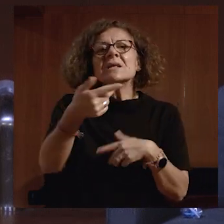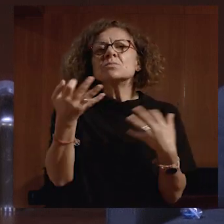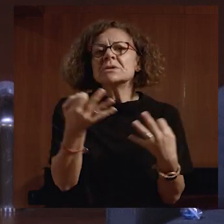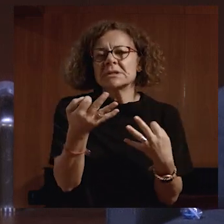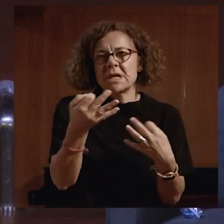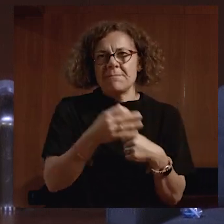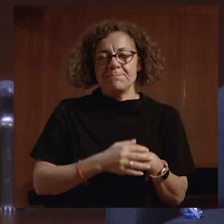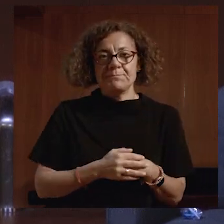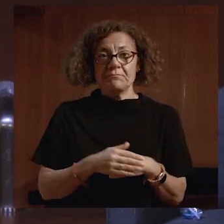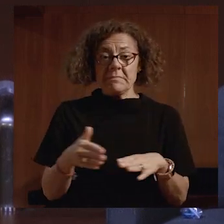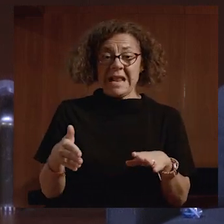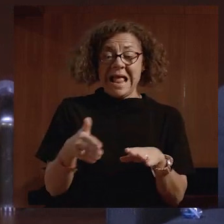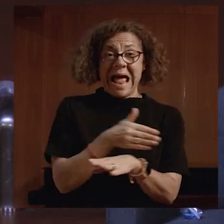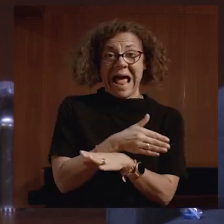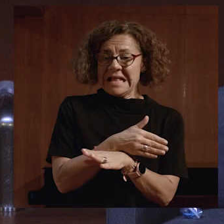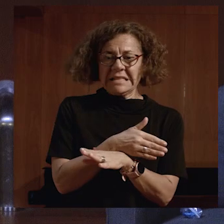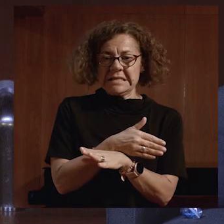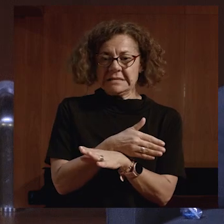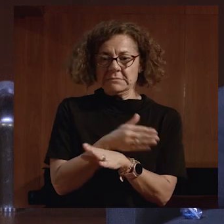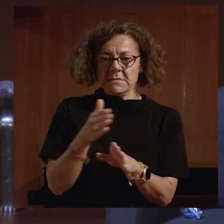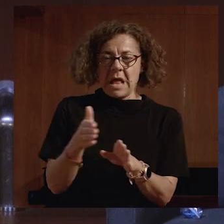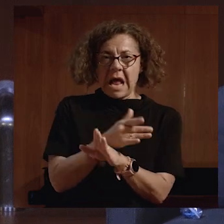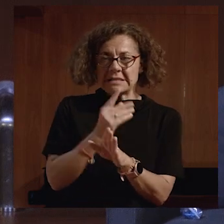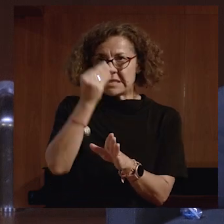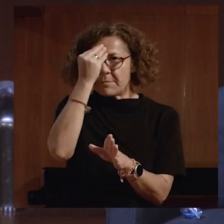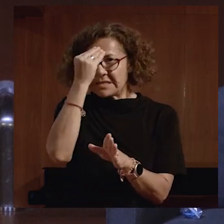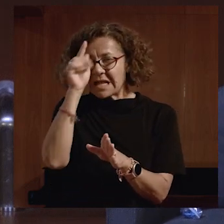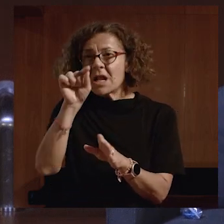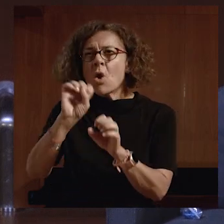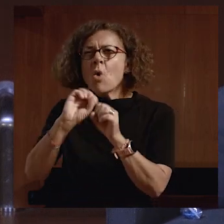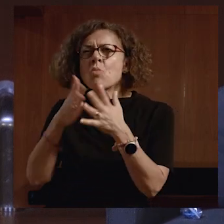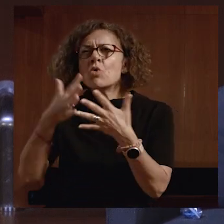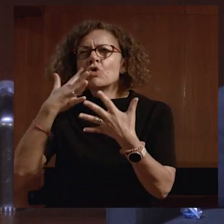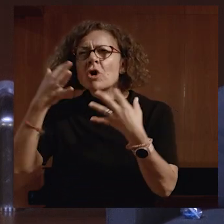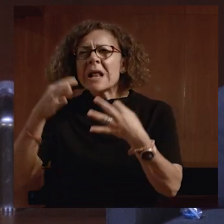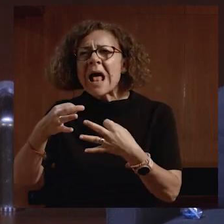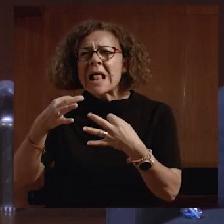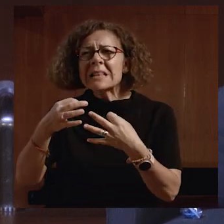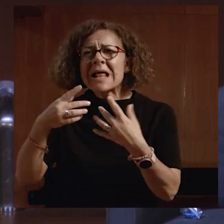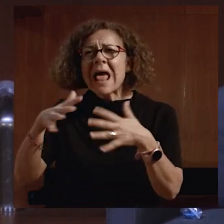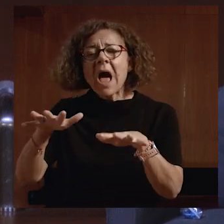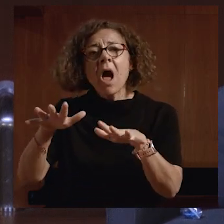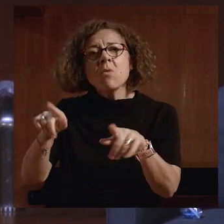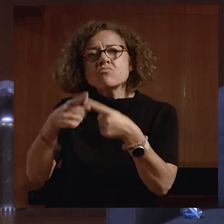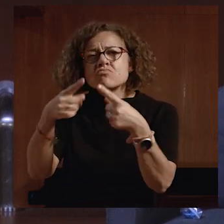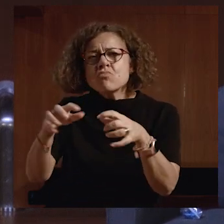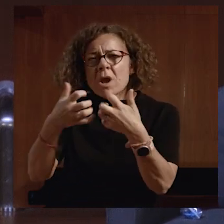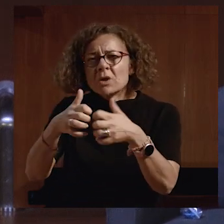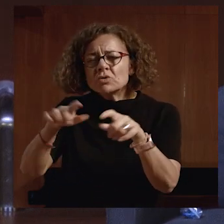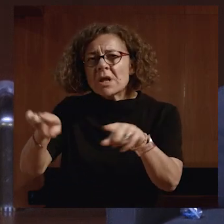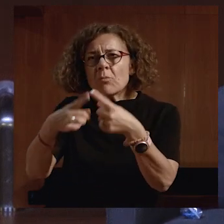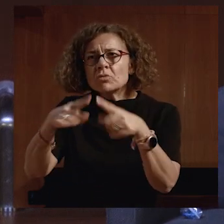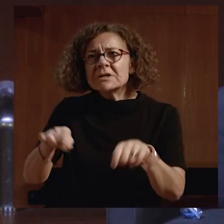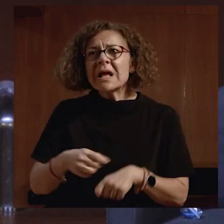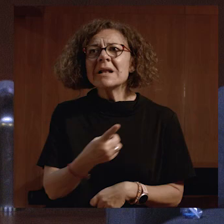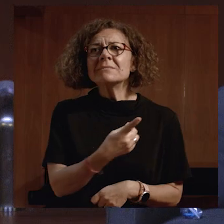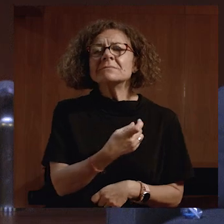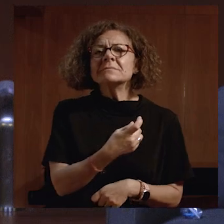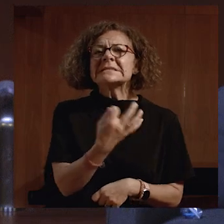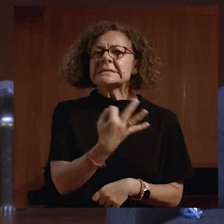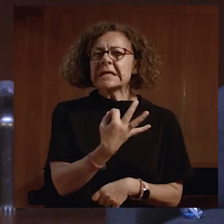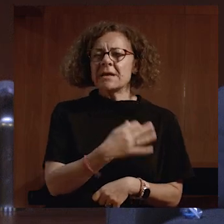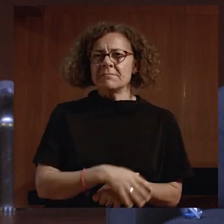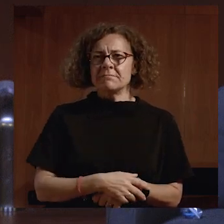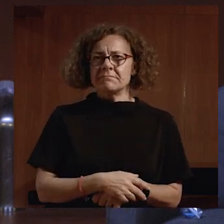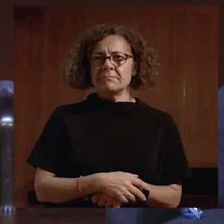Before we get into the real world of the music industry, what happens these final few years you're in your formal music studies?